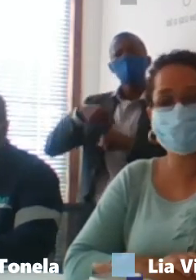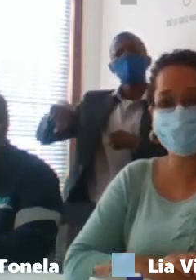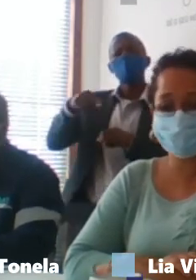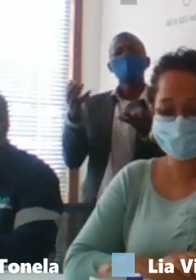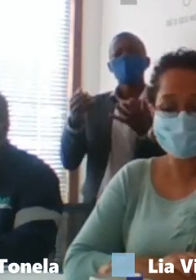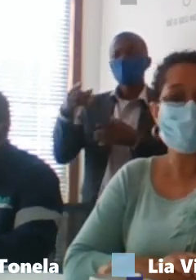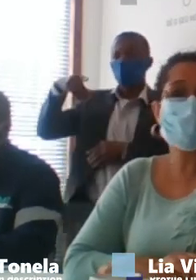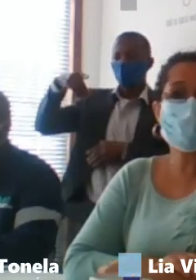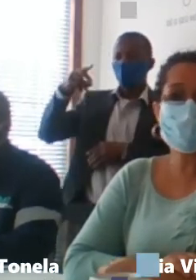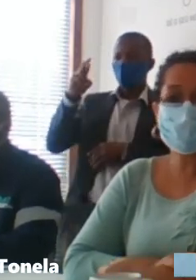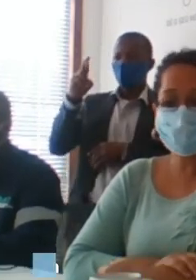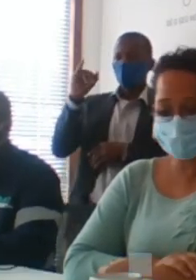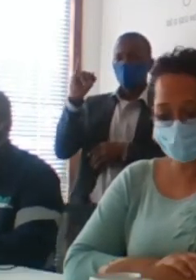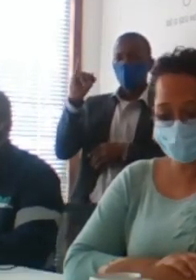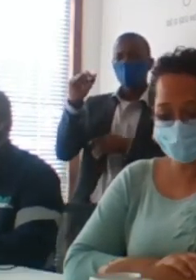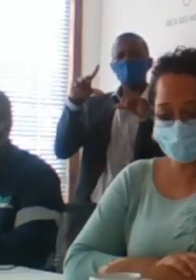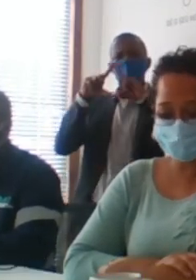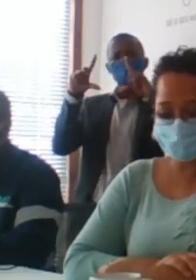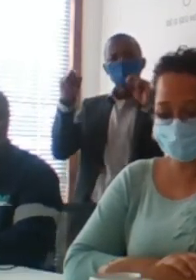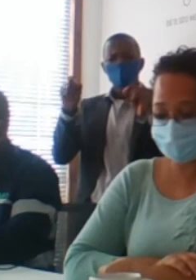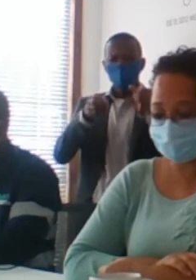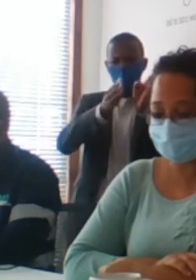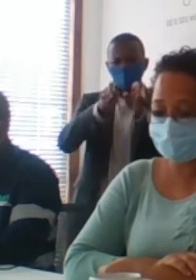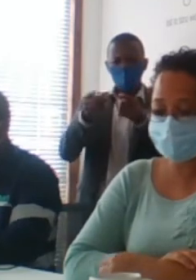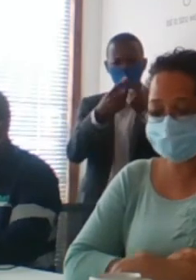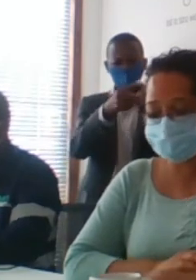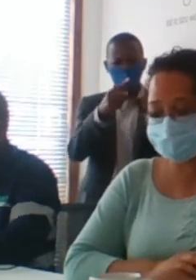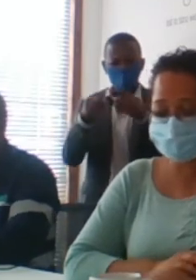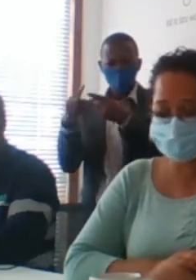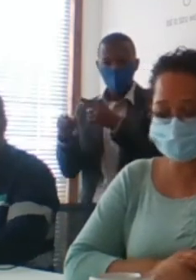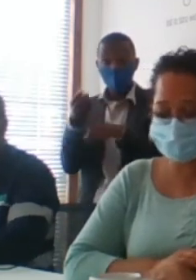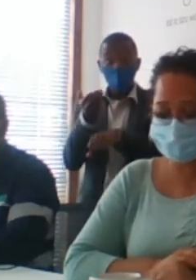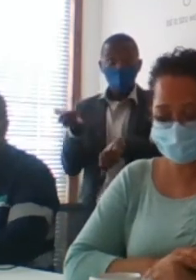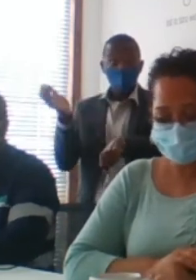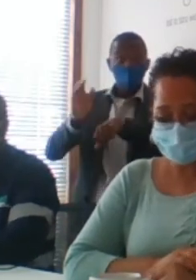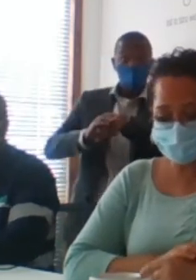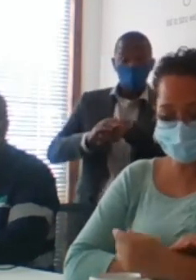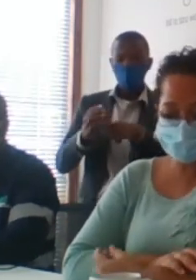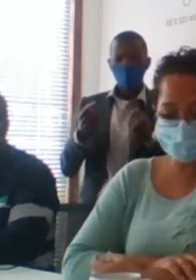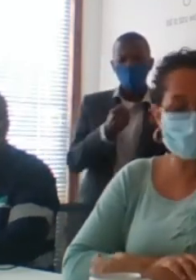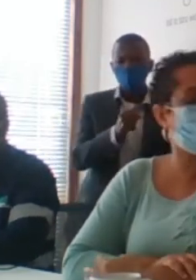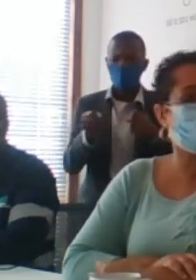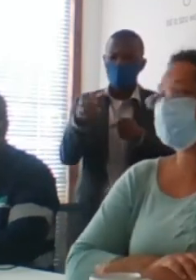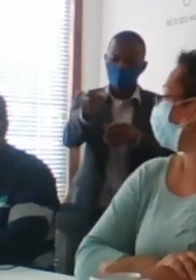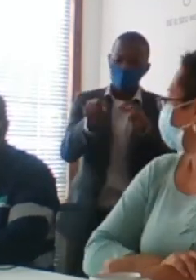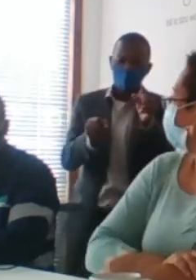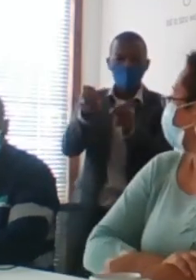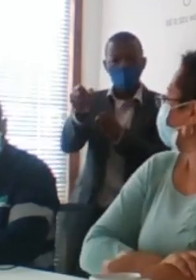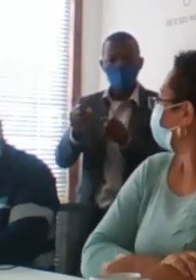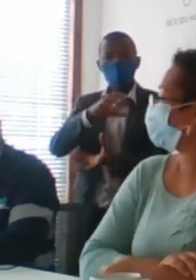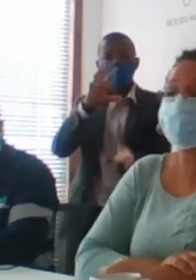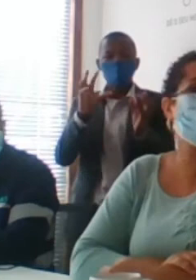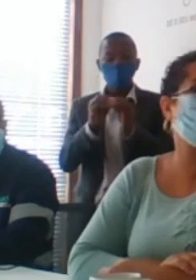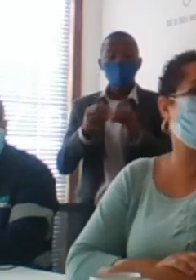specifically here. We have our amazing team today. I would like to welcome our